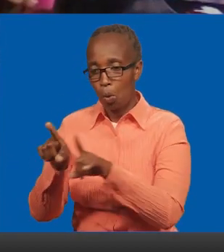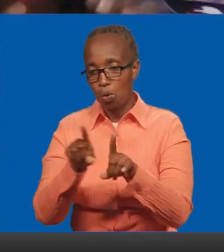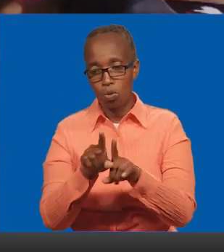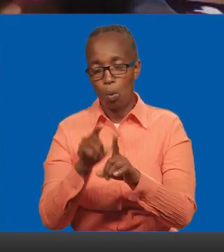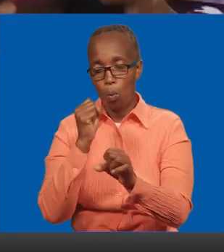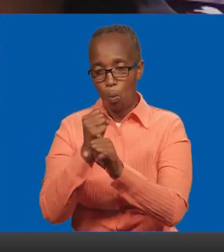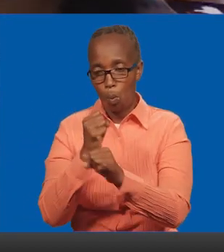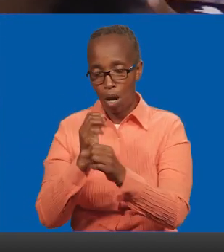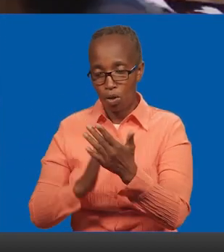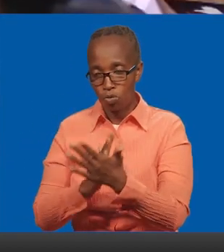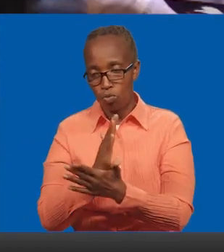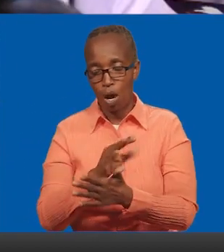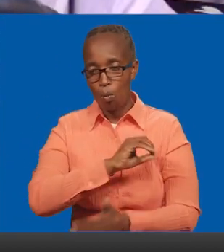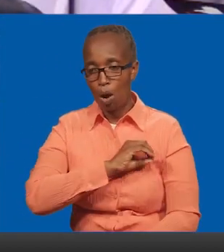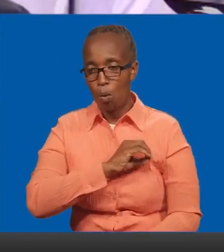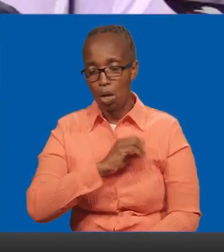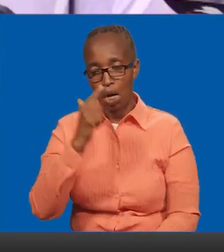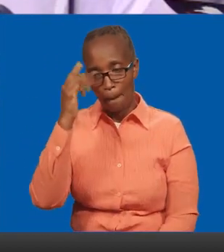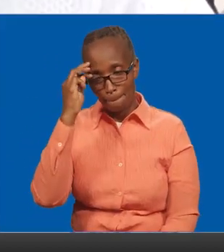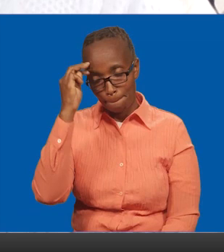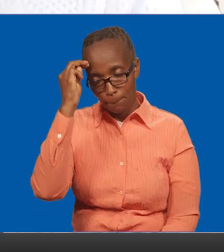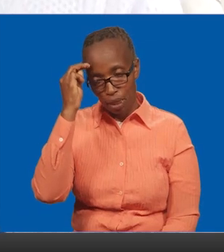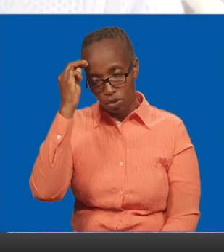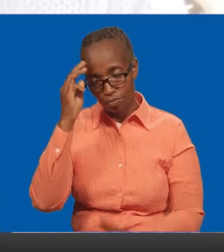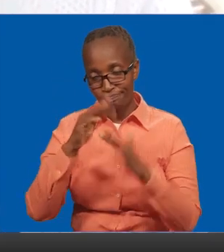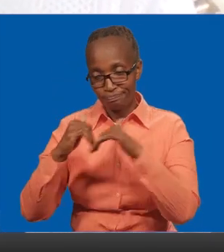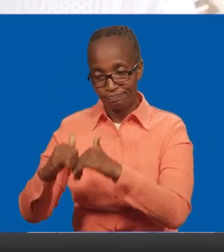media, the mental health challenges.